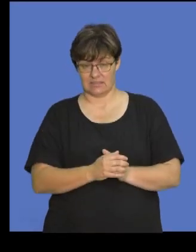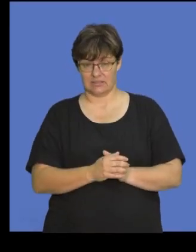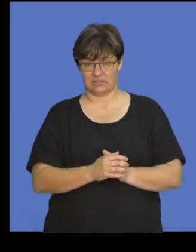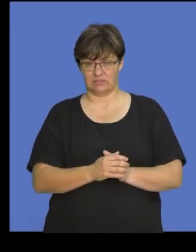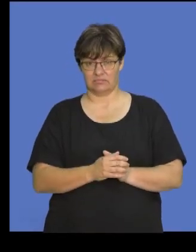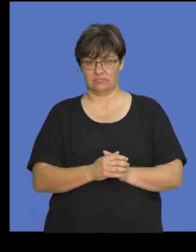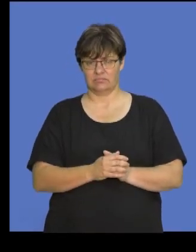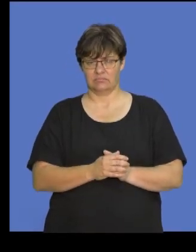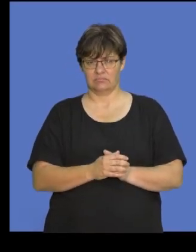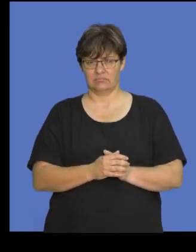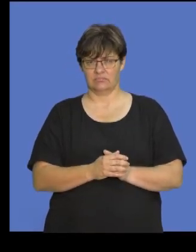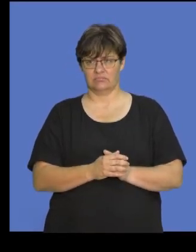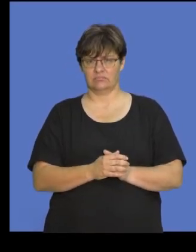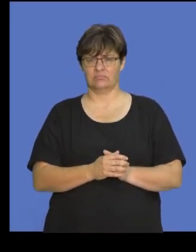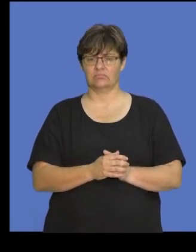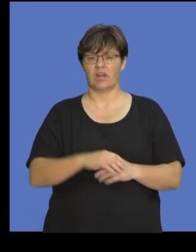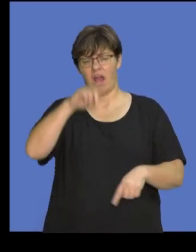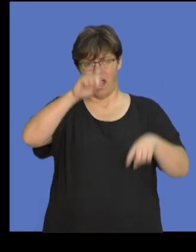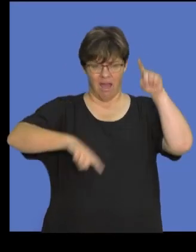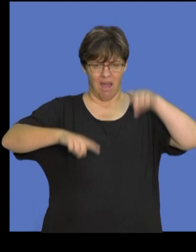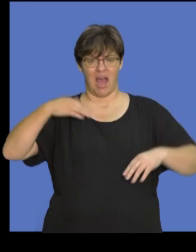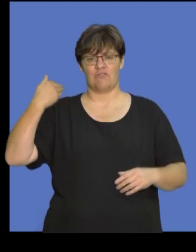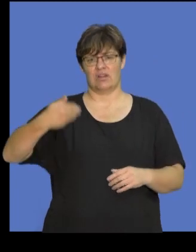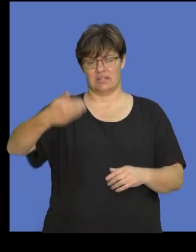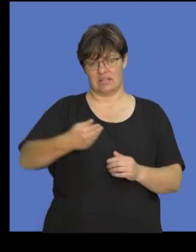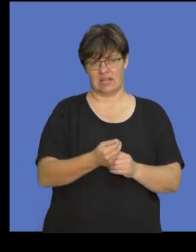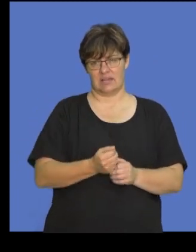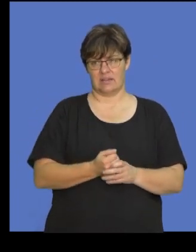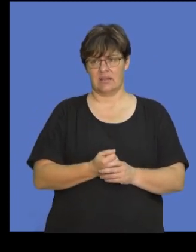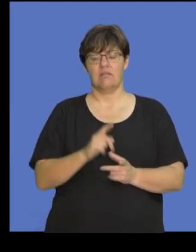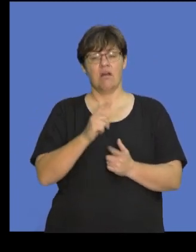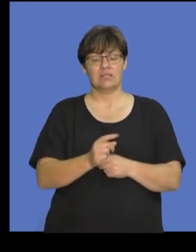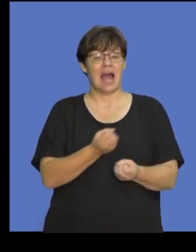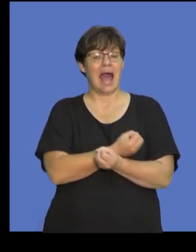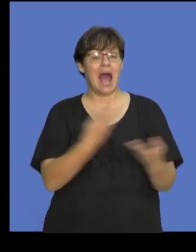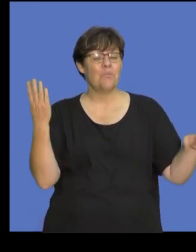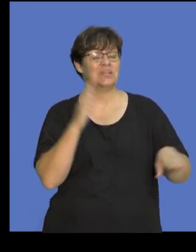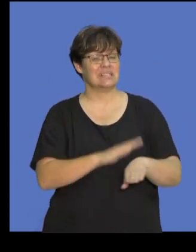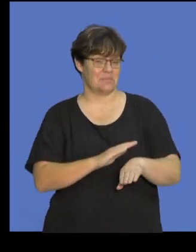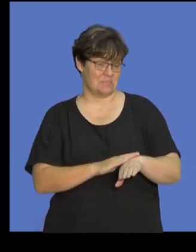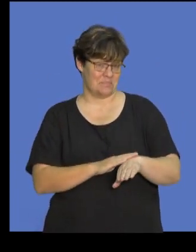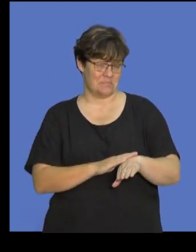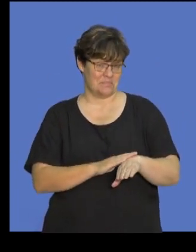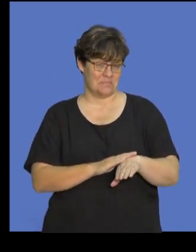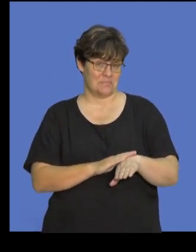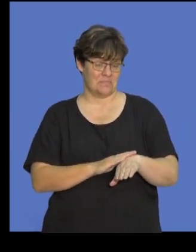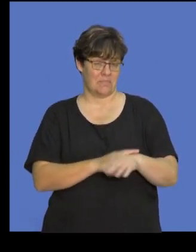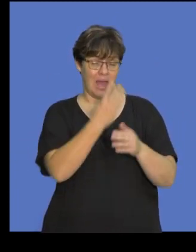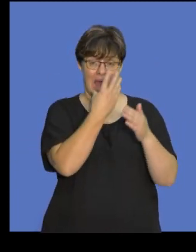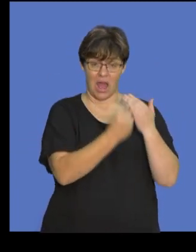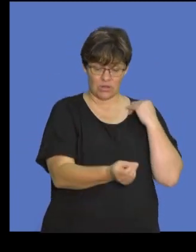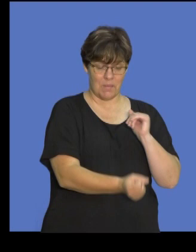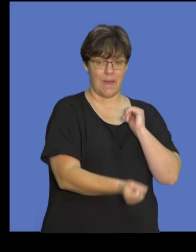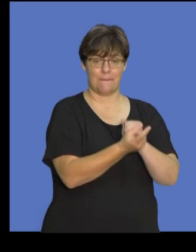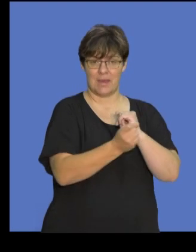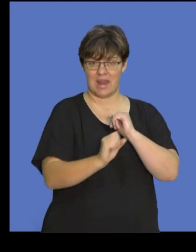to is this idea of relative frequency. Relative frequency is the number of times that an